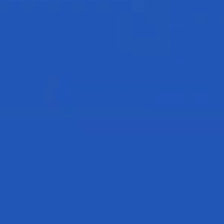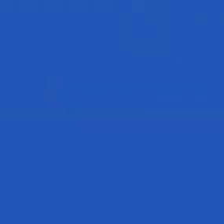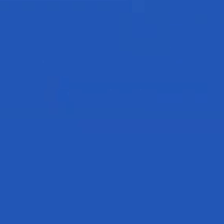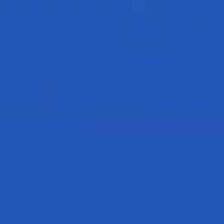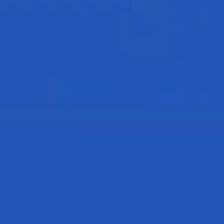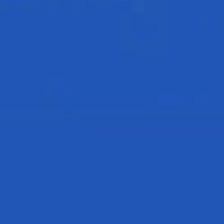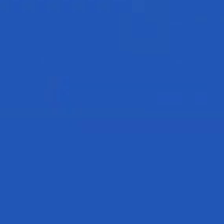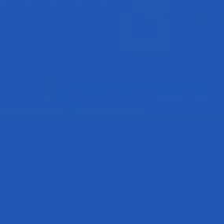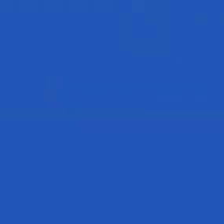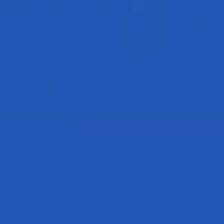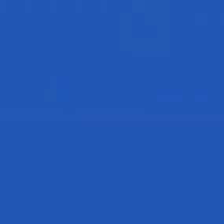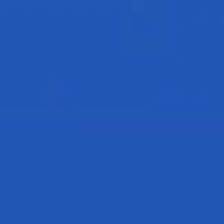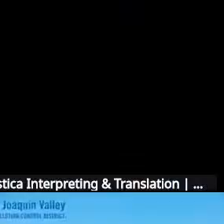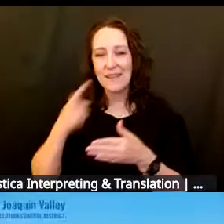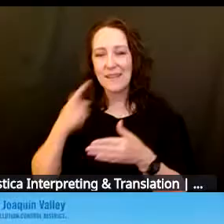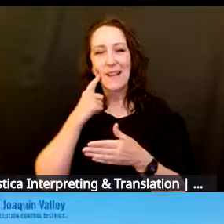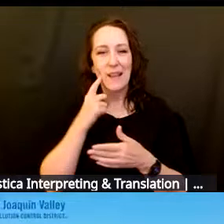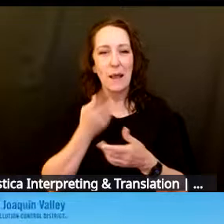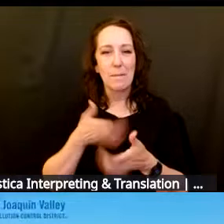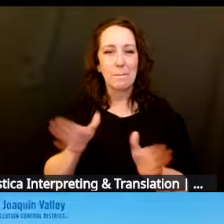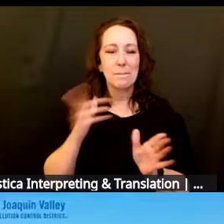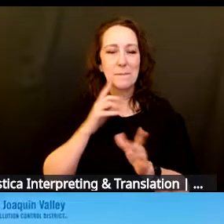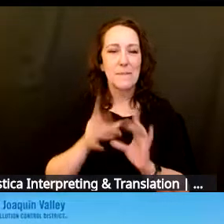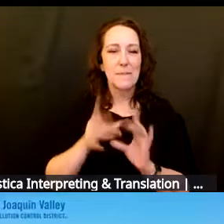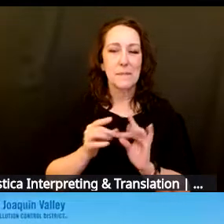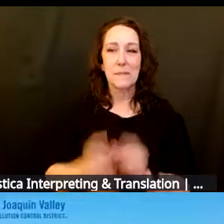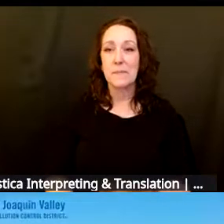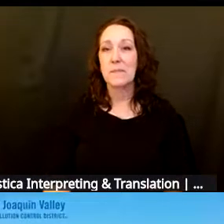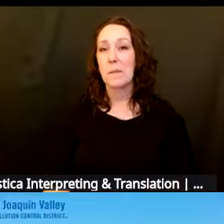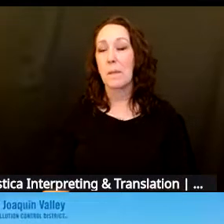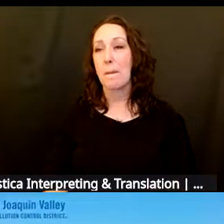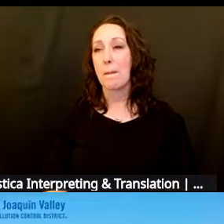I will stop sharing my screen.